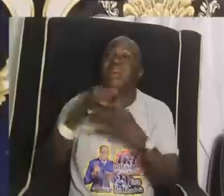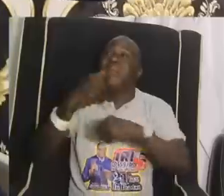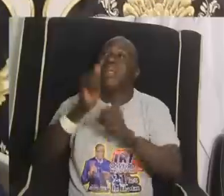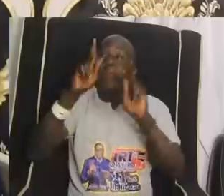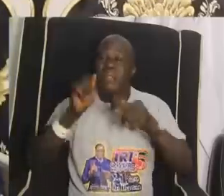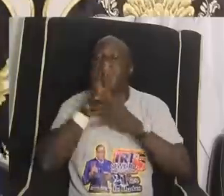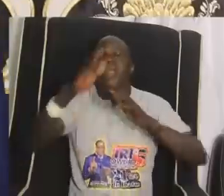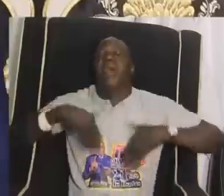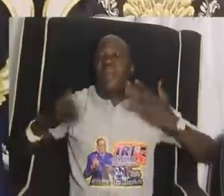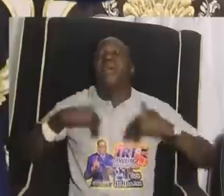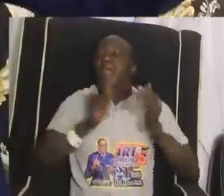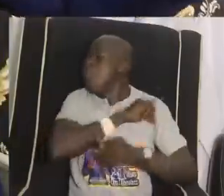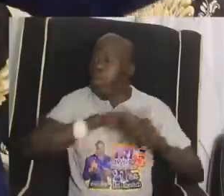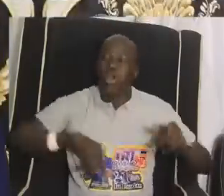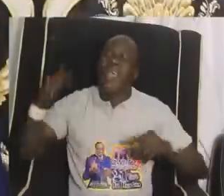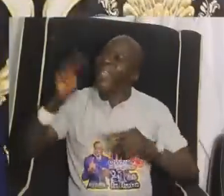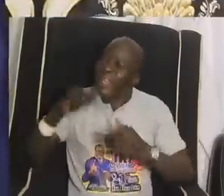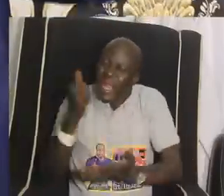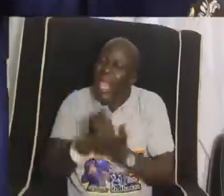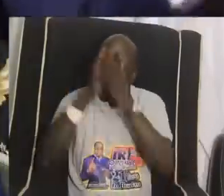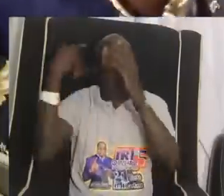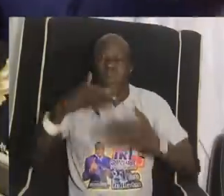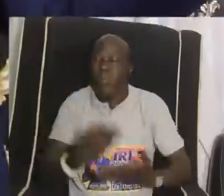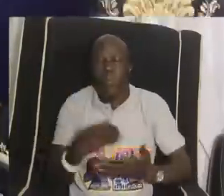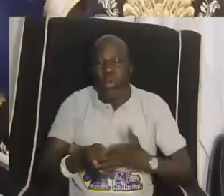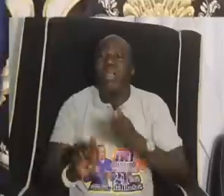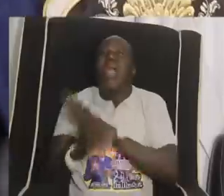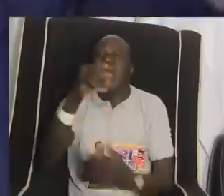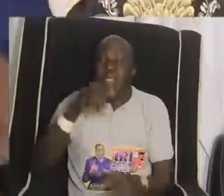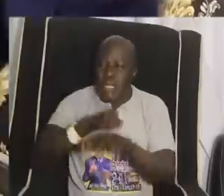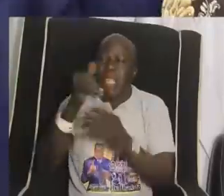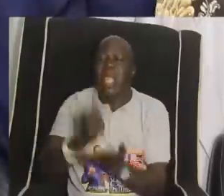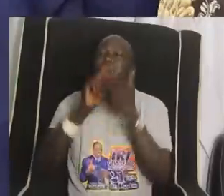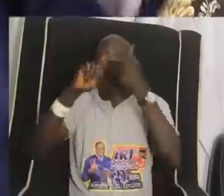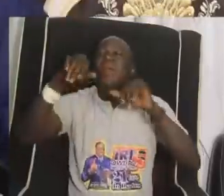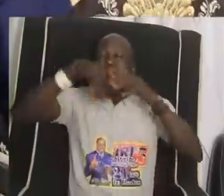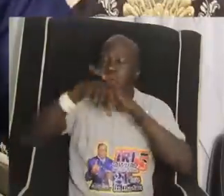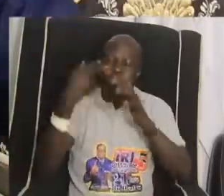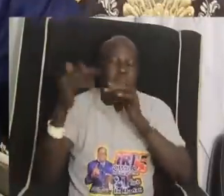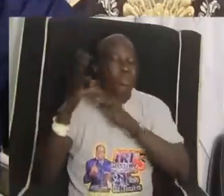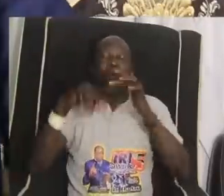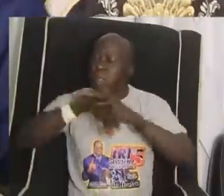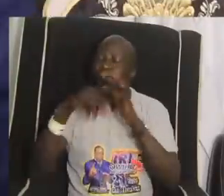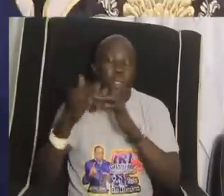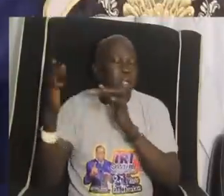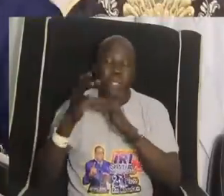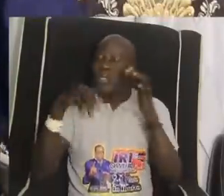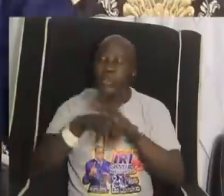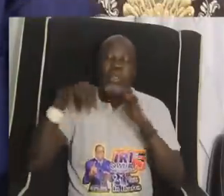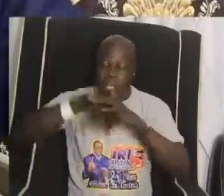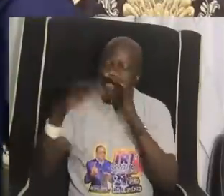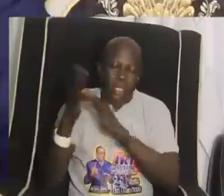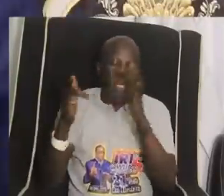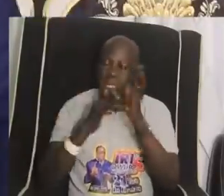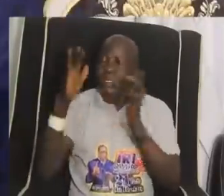soke o do mo ni lora lowo owo e gbo ra lowo di de o ya do a o mo jesu o mo